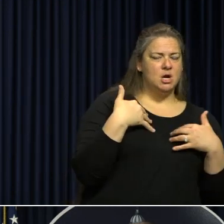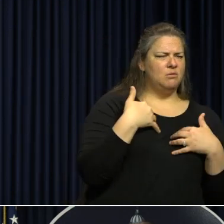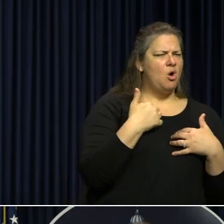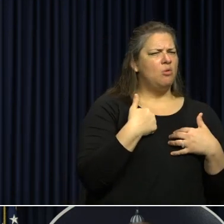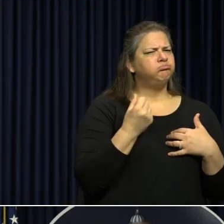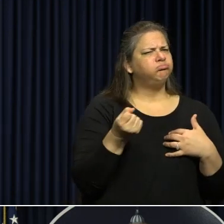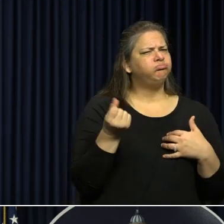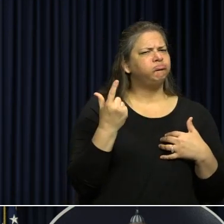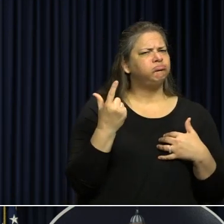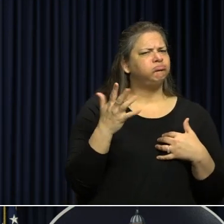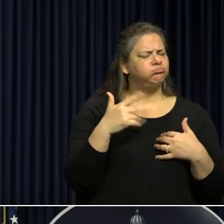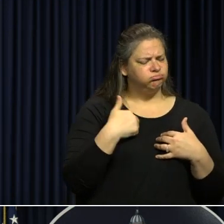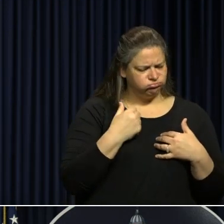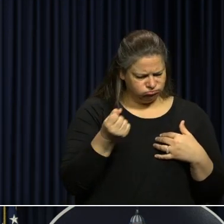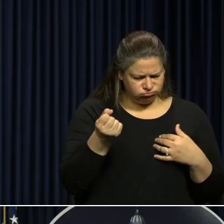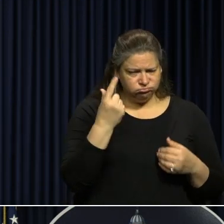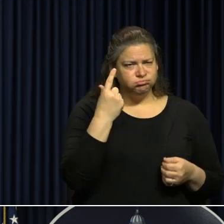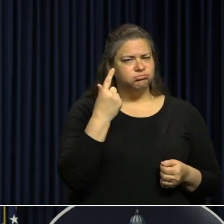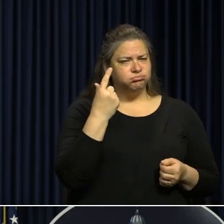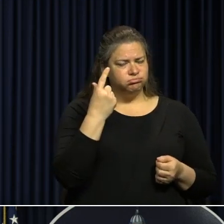understand. But